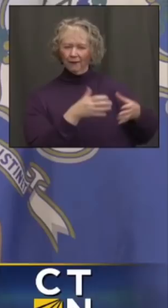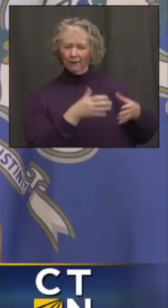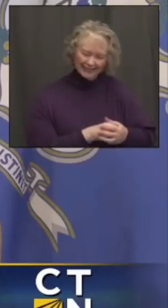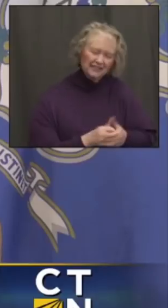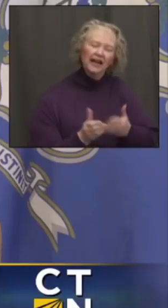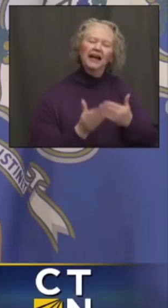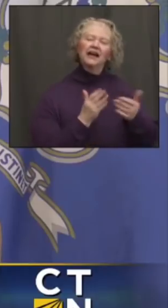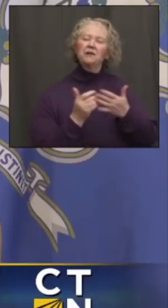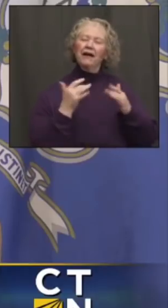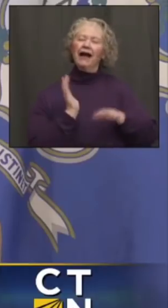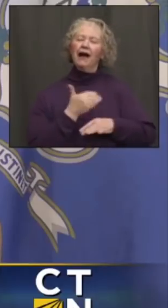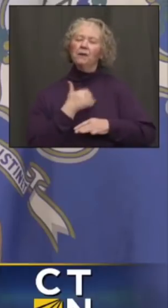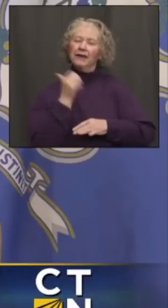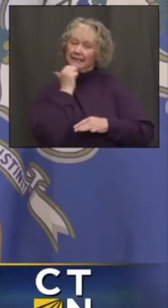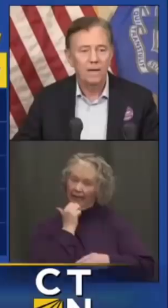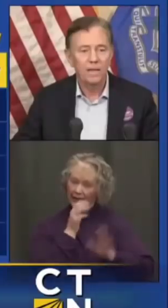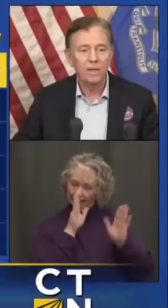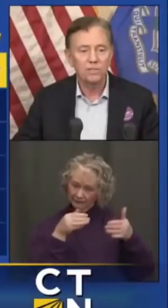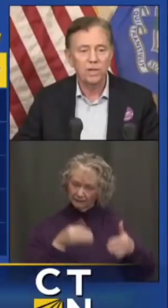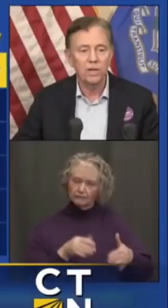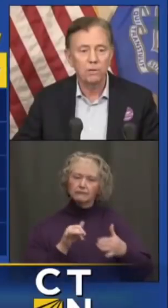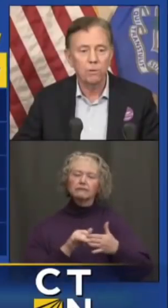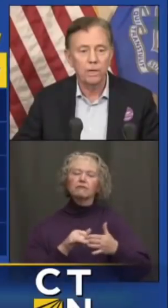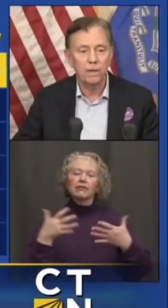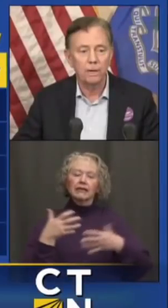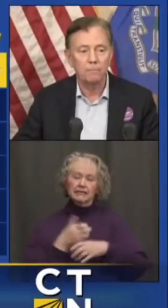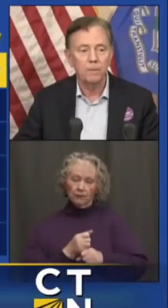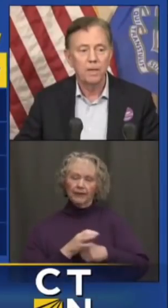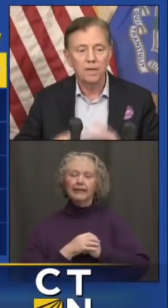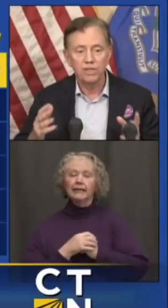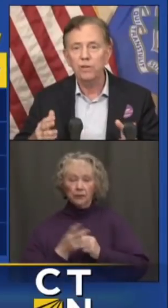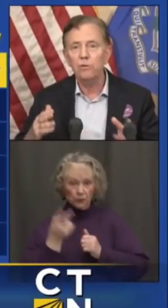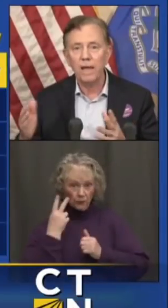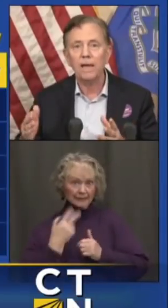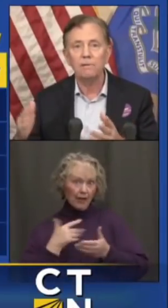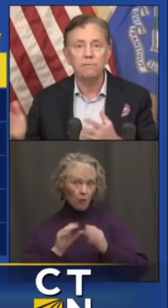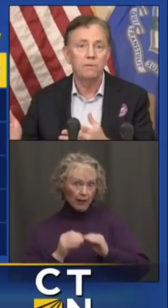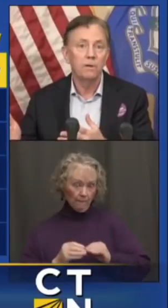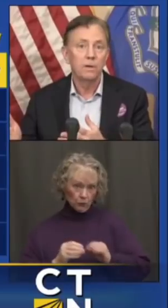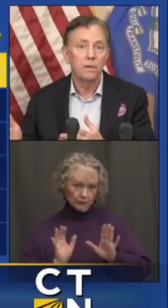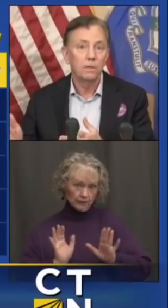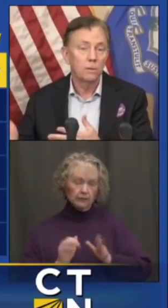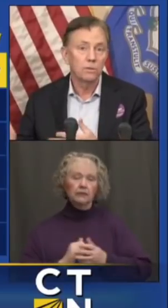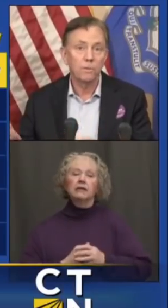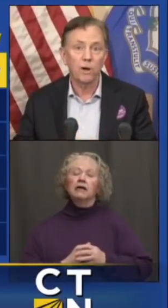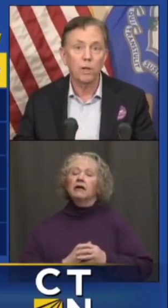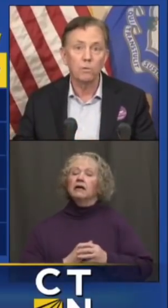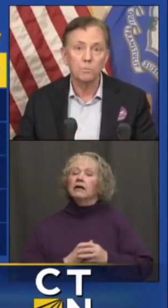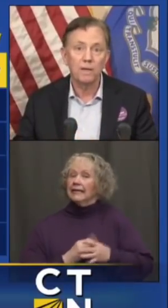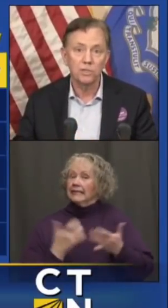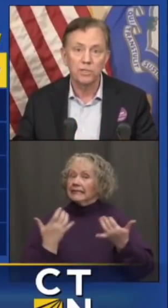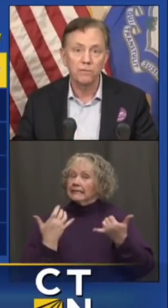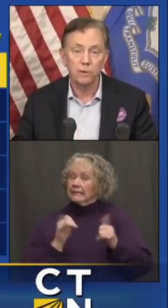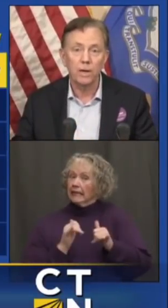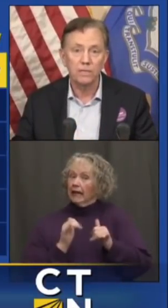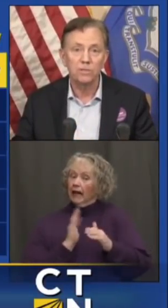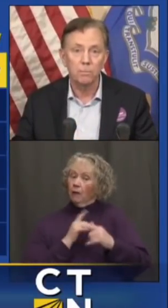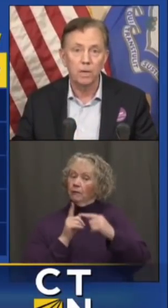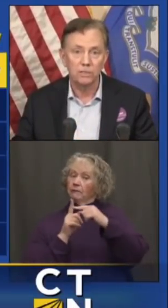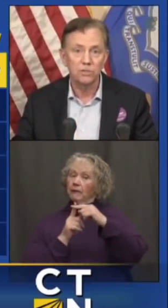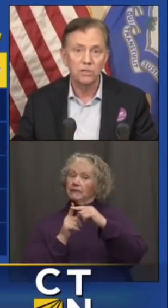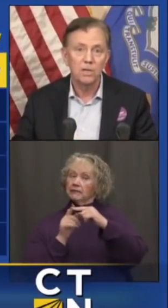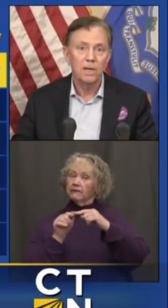daily summary. I think you can see here we continue to have some of our lowest positivity